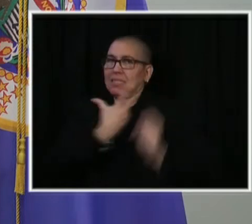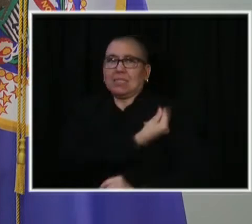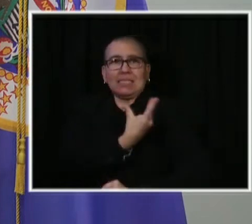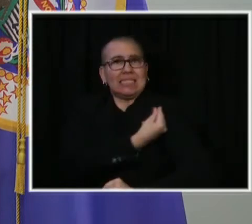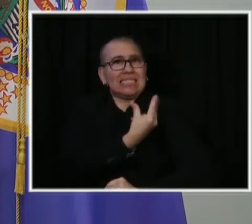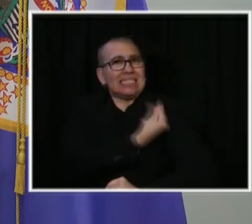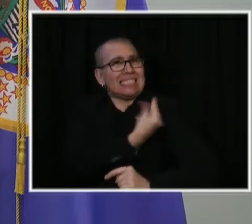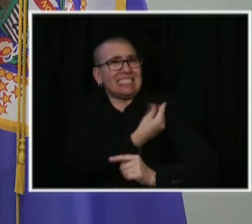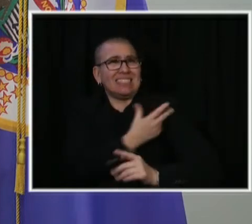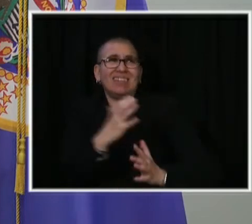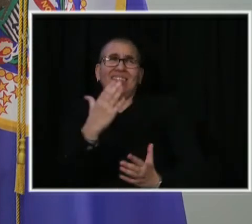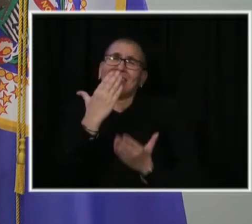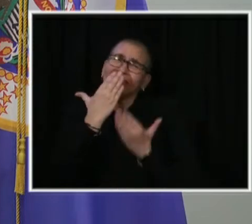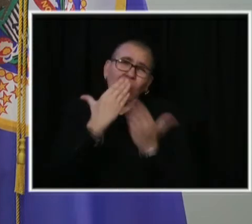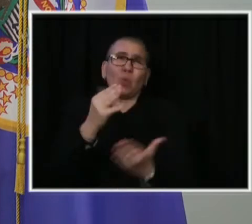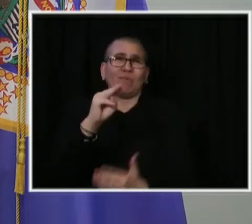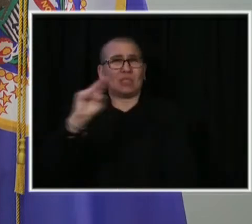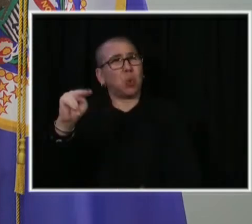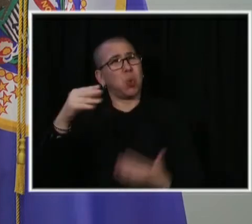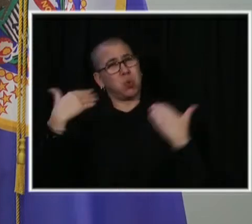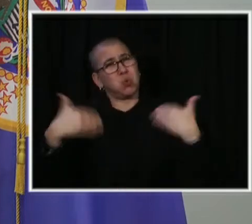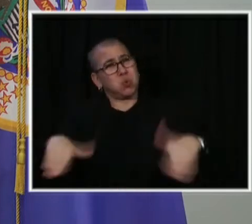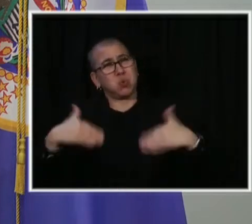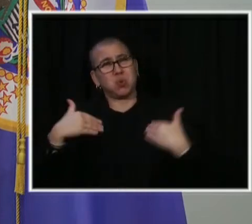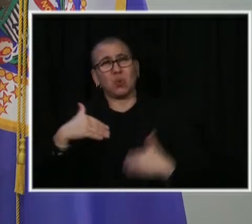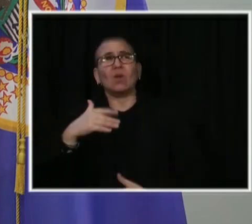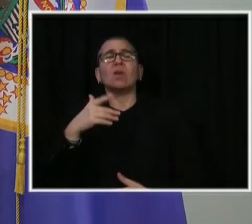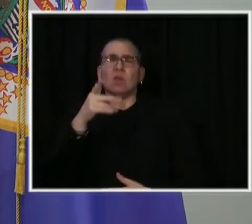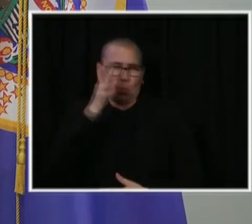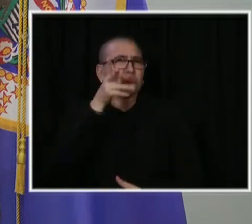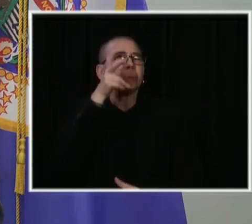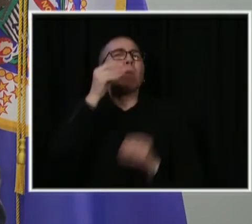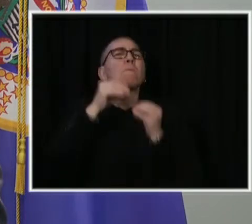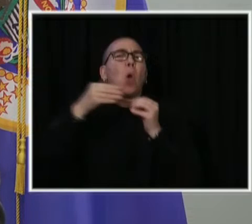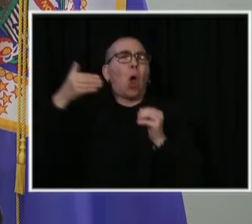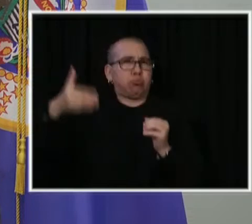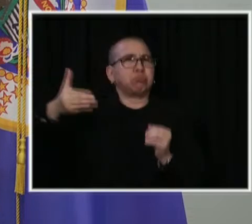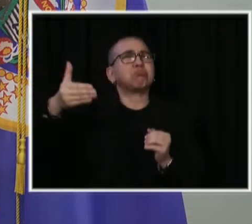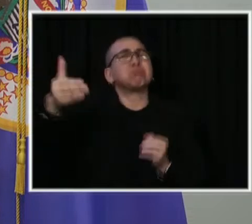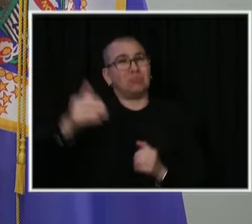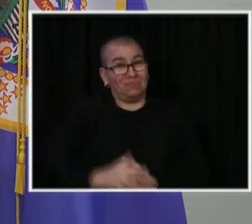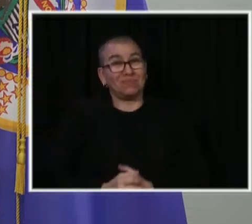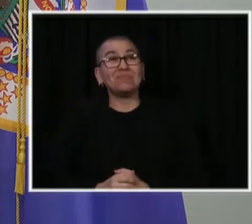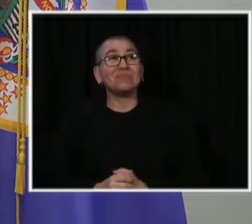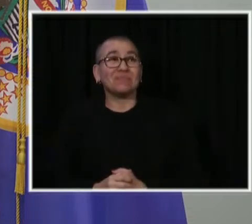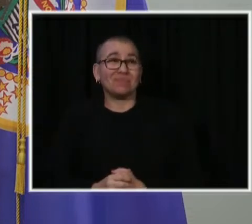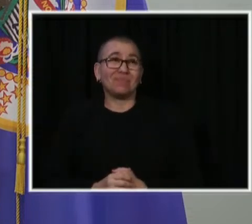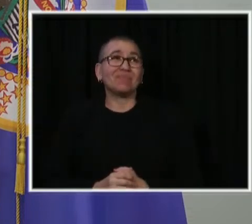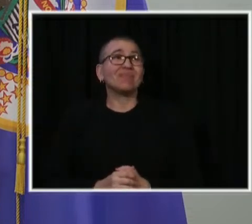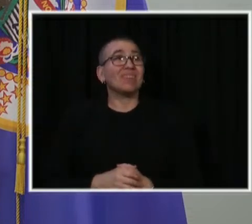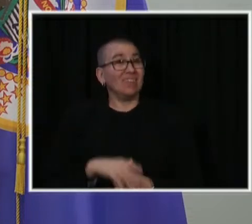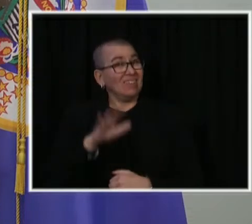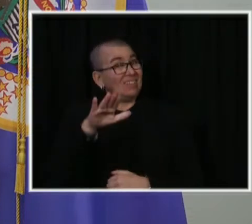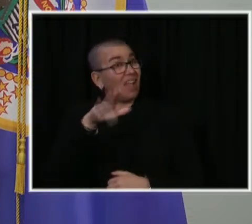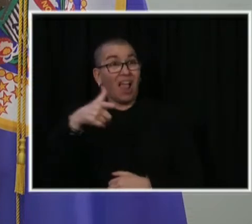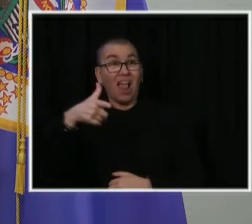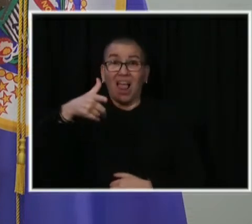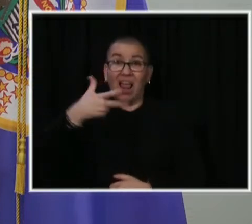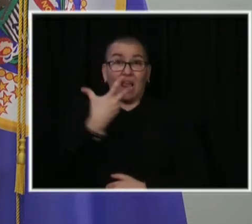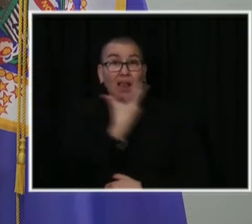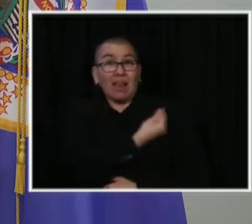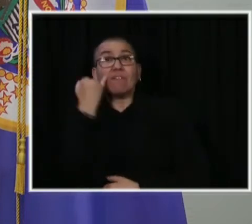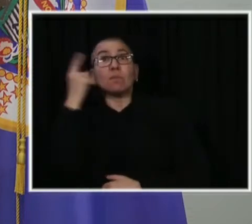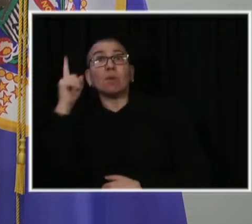thank you, Minnesota, and you'll hear more from us. You'll hear the updates. Go to our websites. Go to get the vaccine. Roll up that sleeve and get it done.